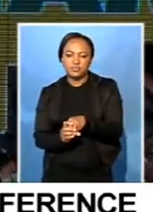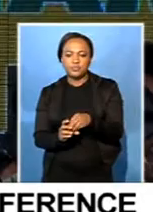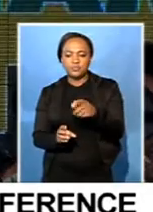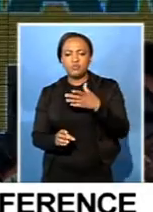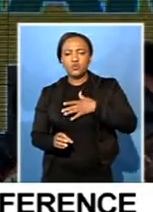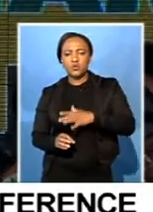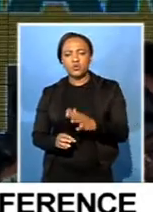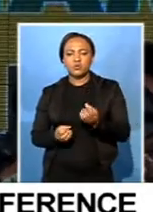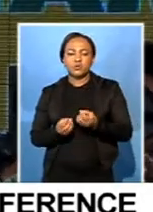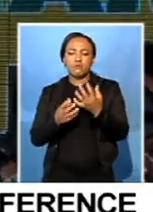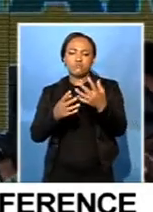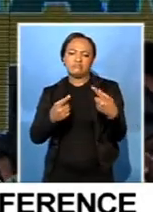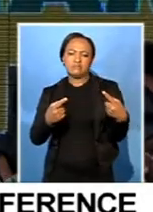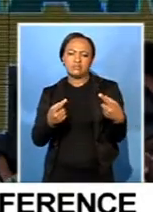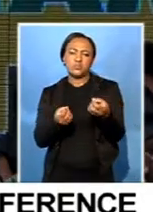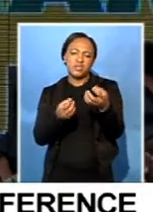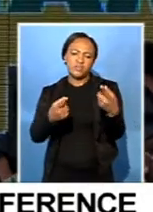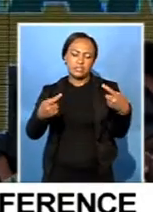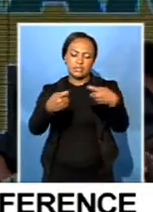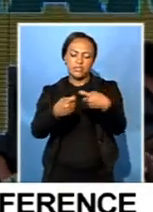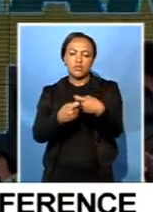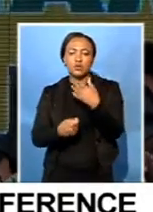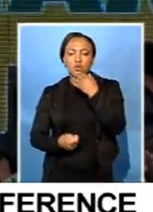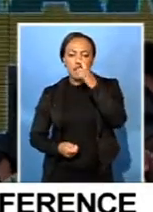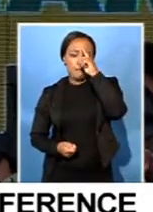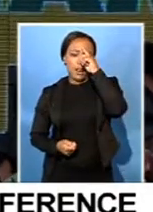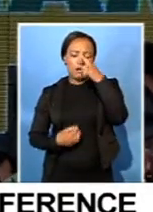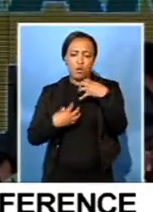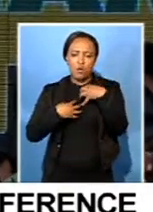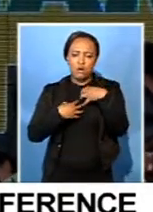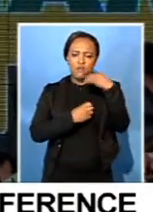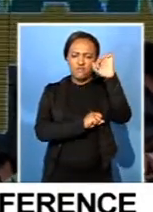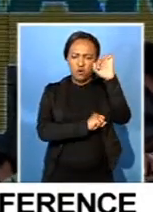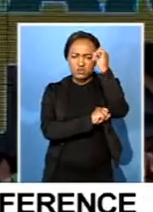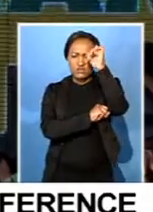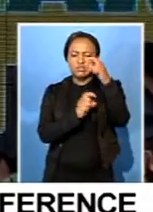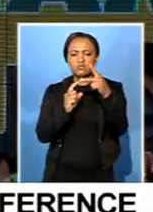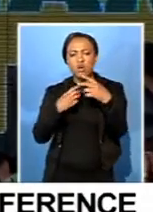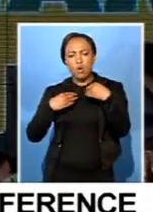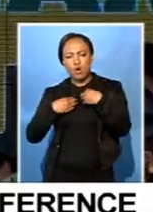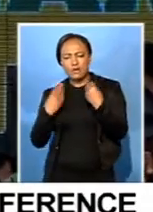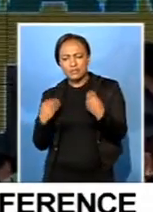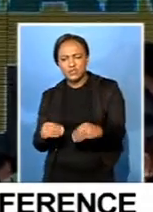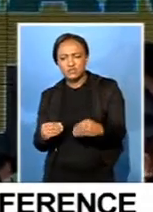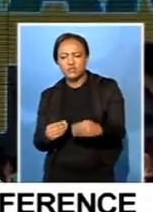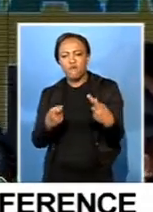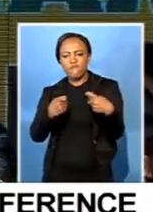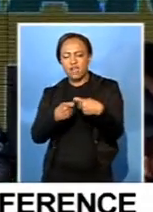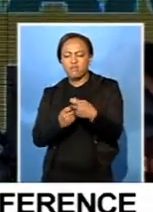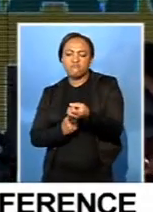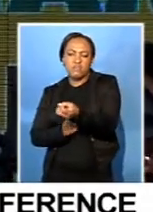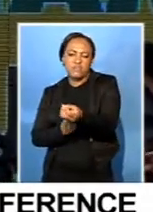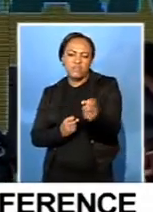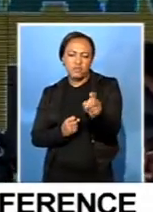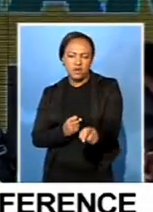generous subsidies to black industrialists and entrepreneurs to build